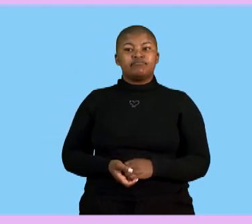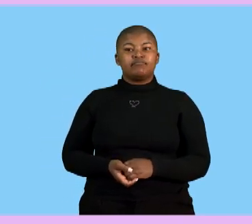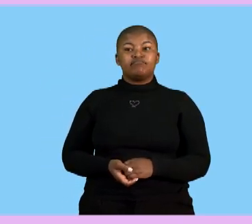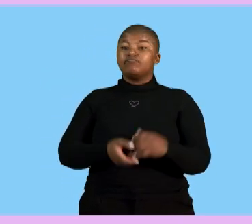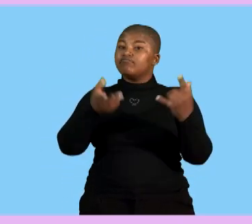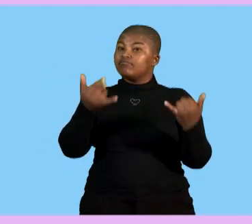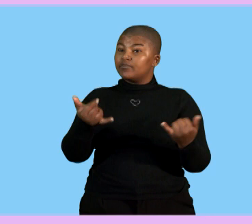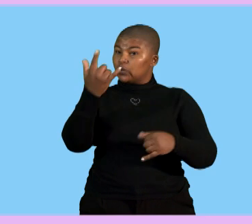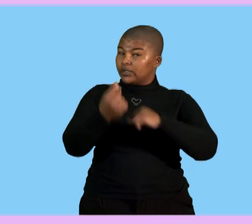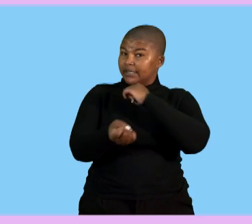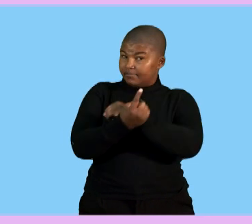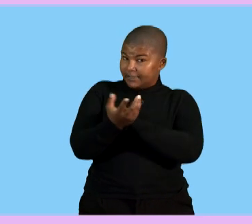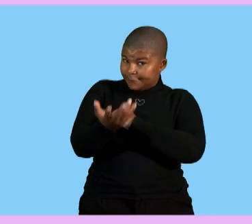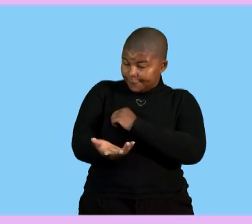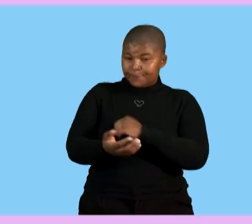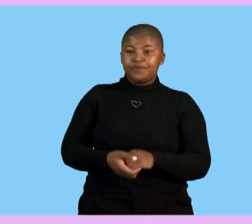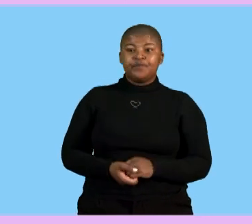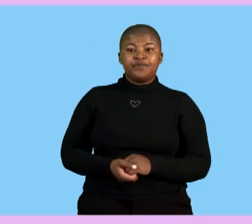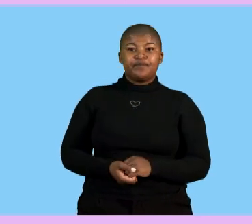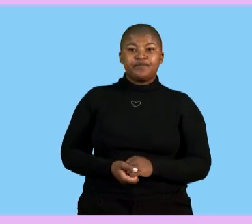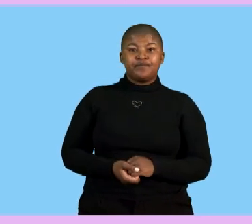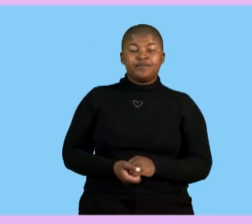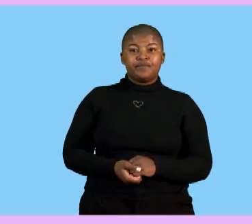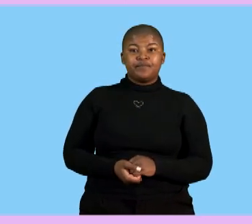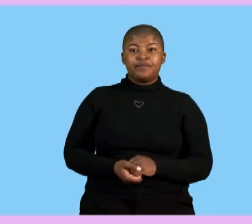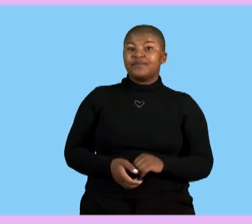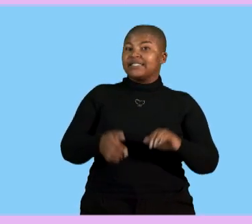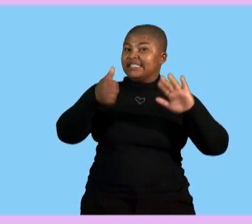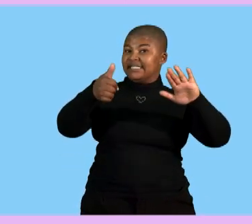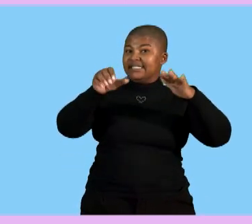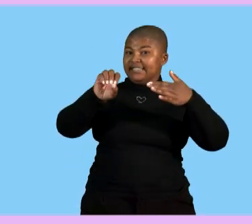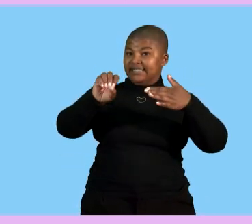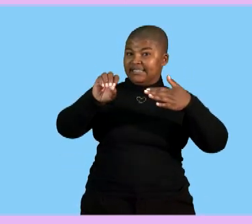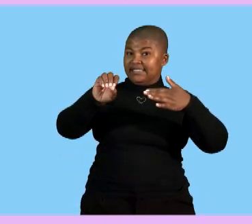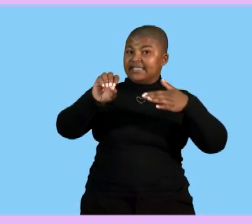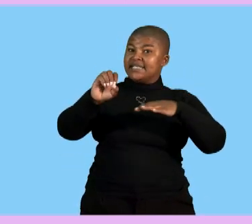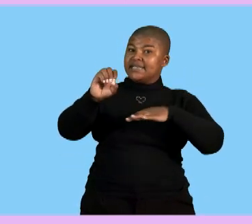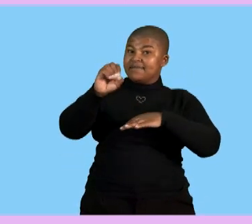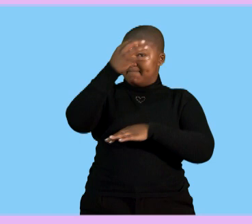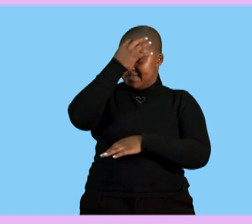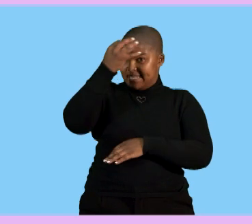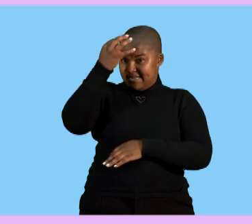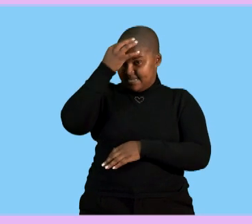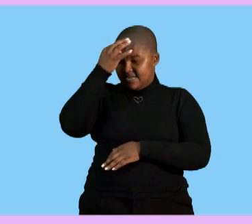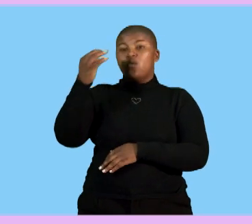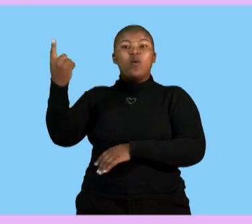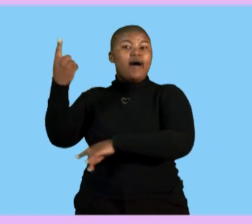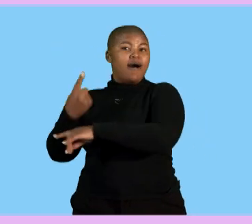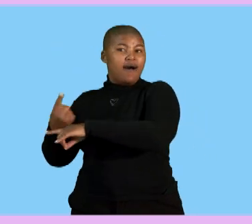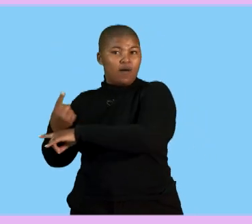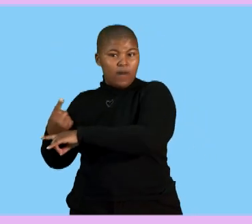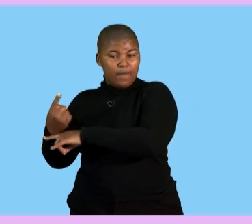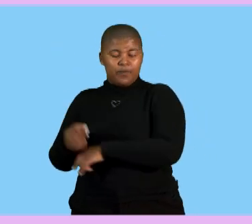So what's going to happen is 60 minutes will be 1 hour, 120